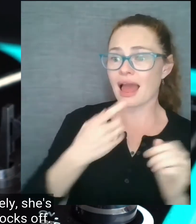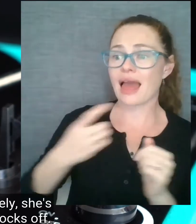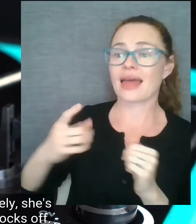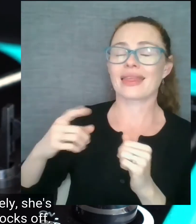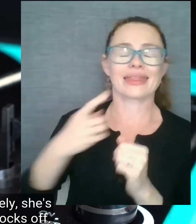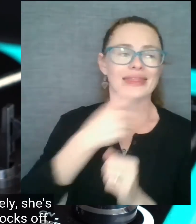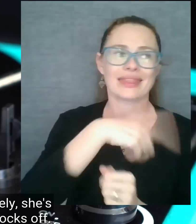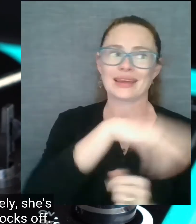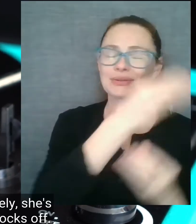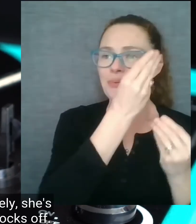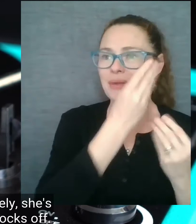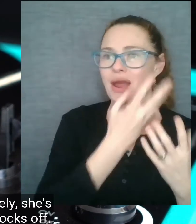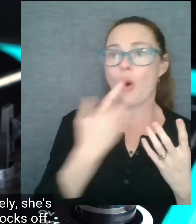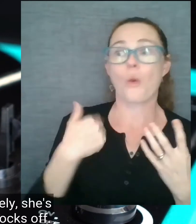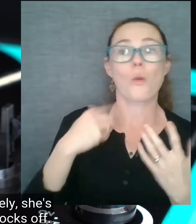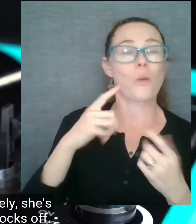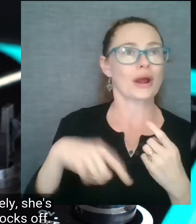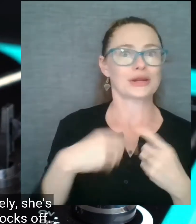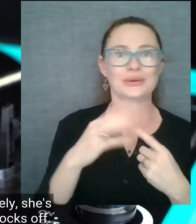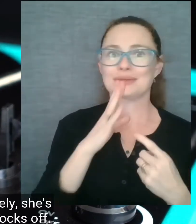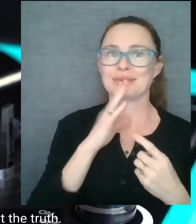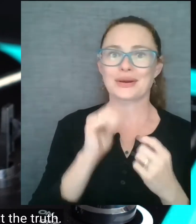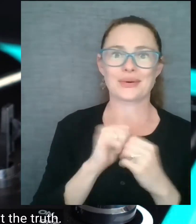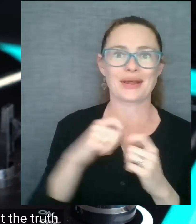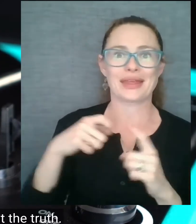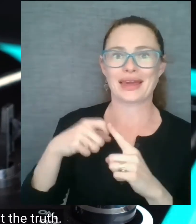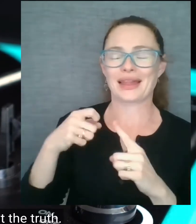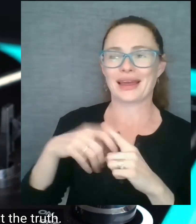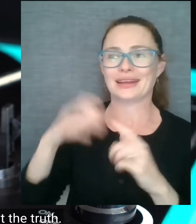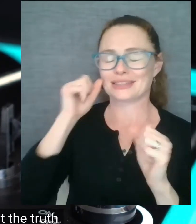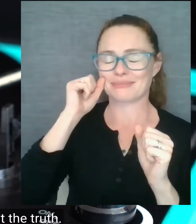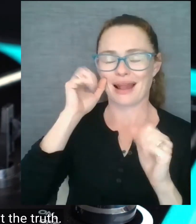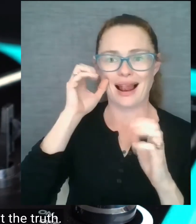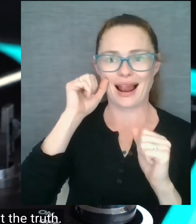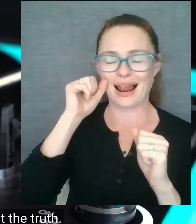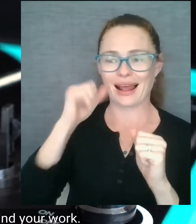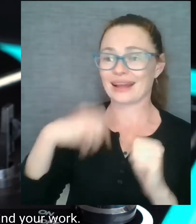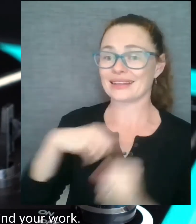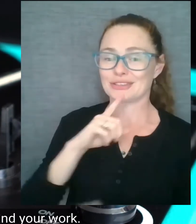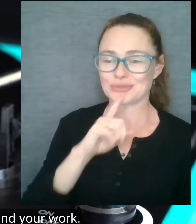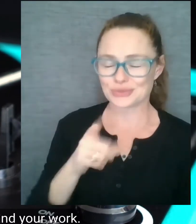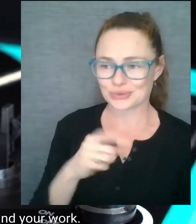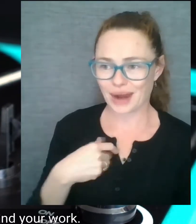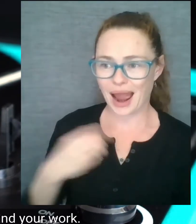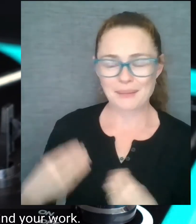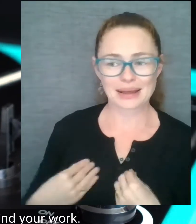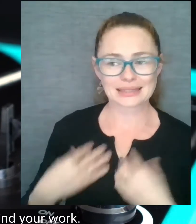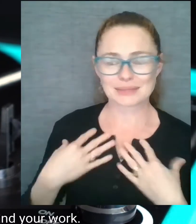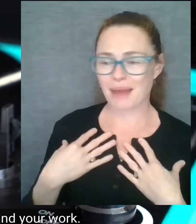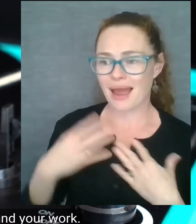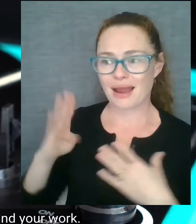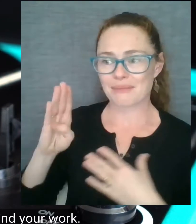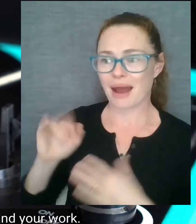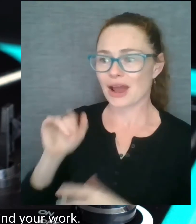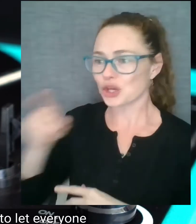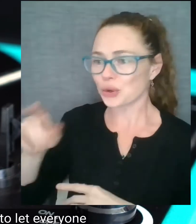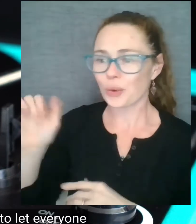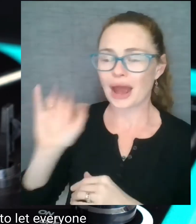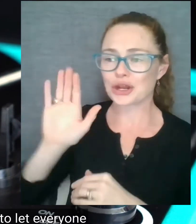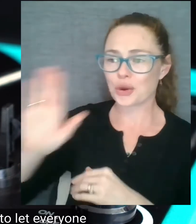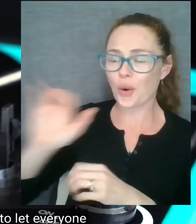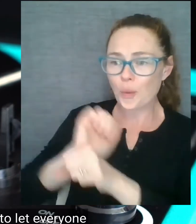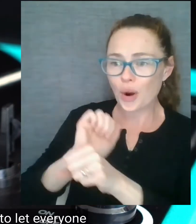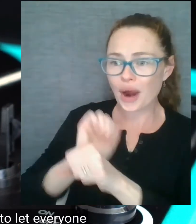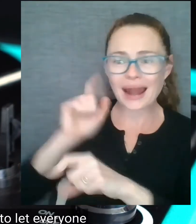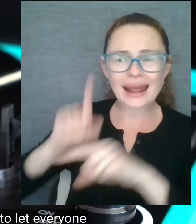talk to Keely, she's gonna knock your socks off. And boy, was that the truth. I am so inspired by you and your work, and